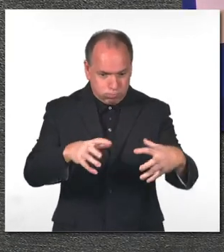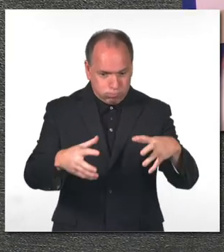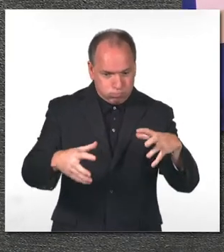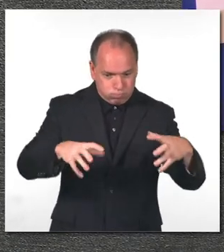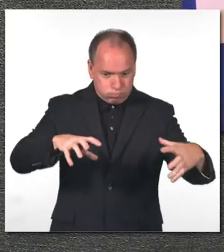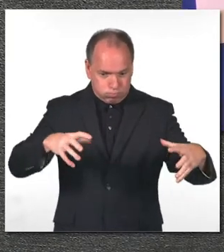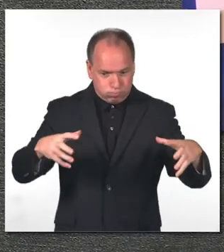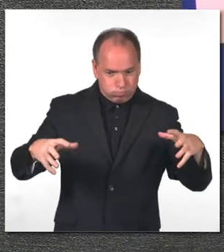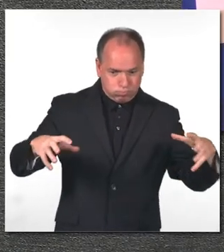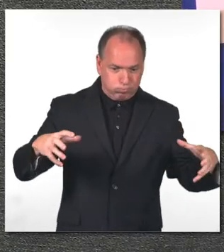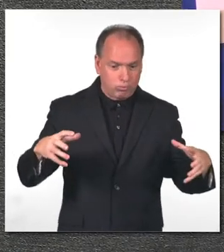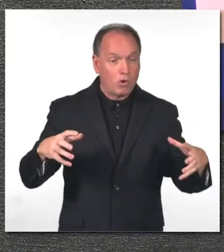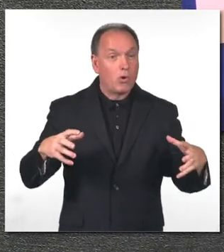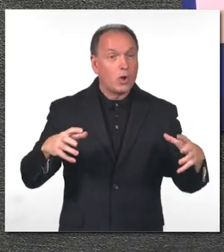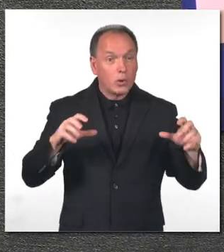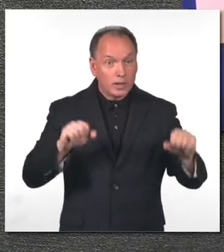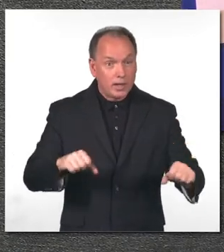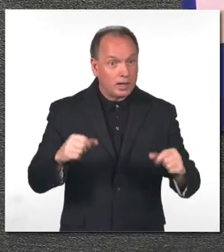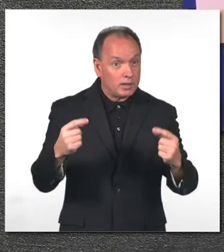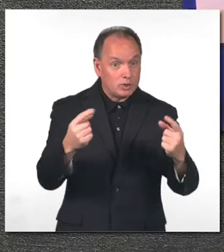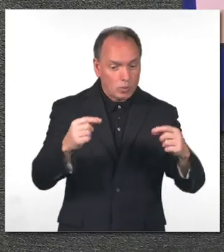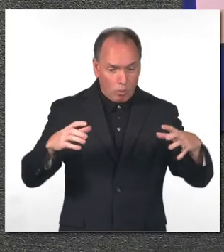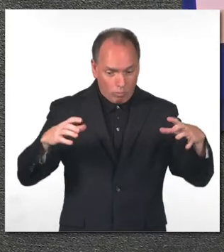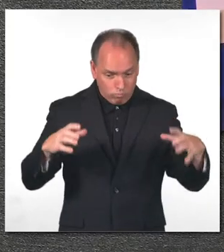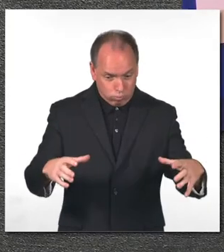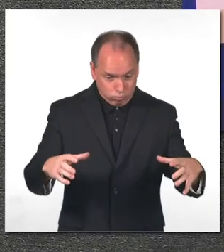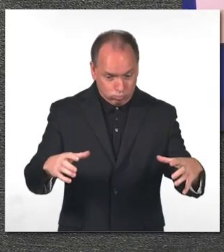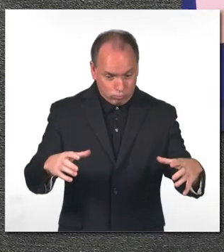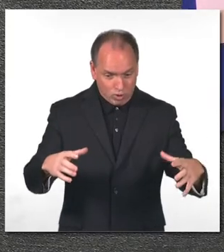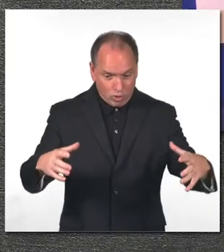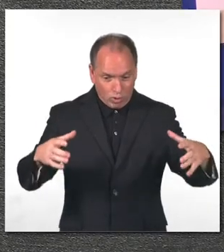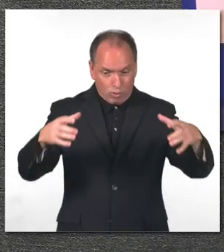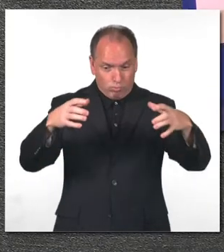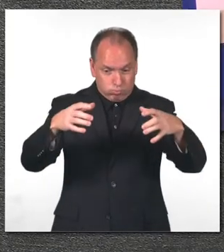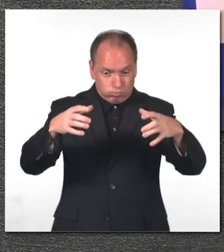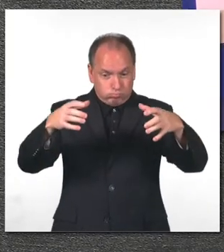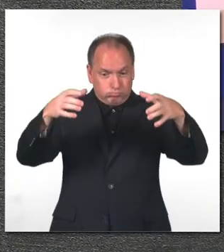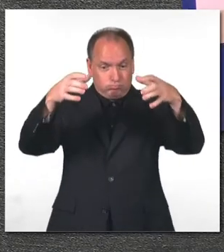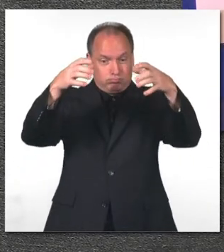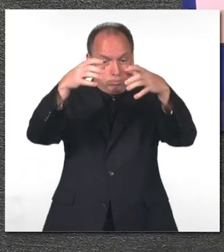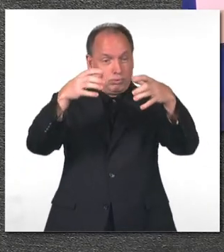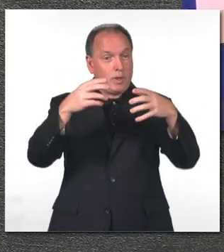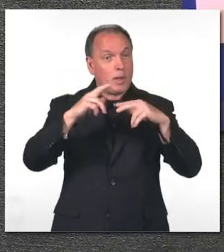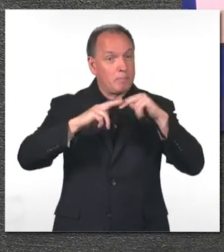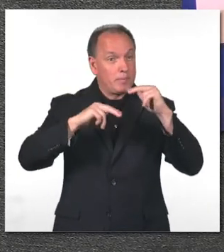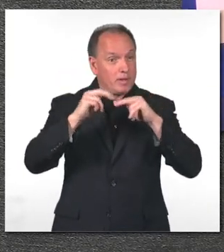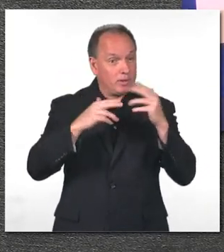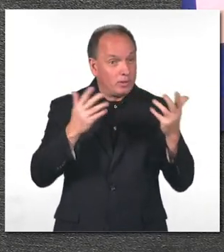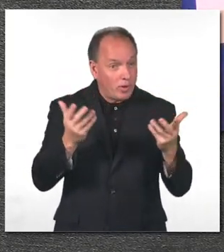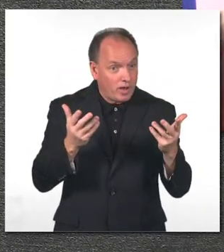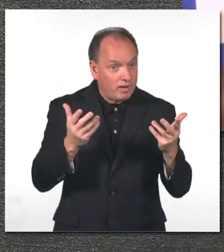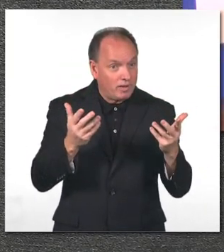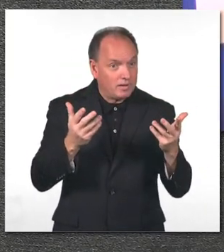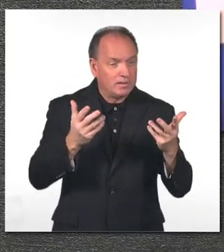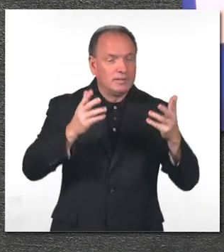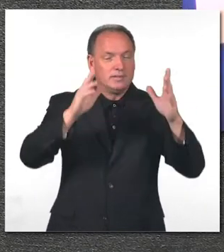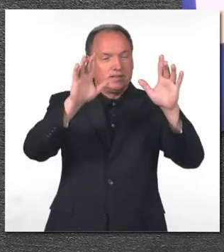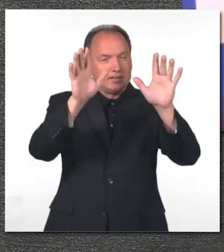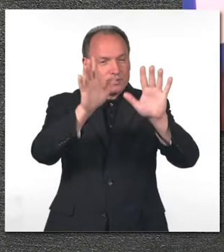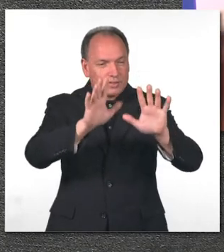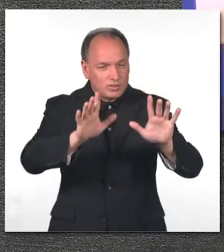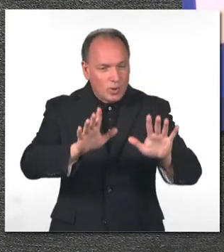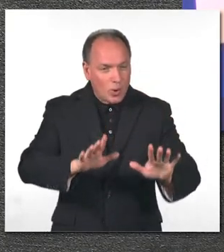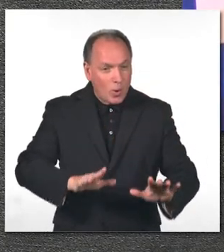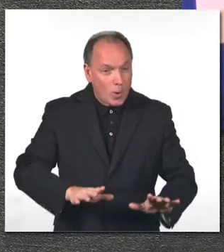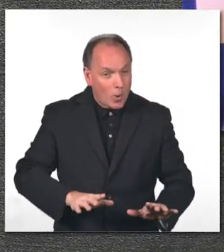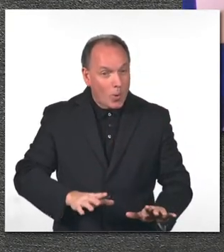bigger you can put some of those big snowballs together and you can build a you